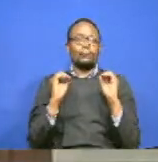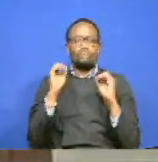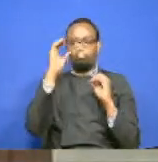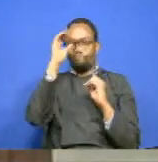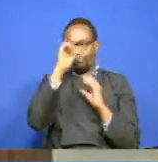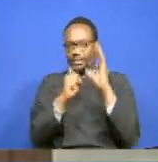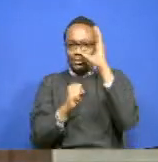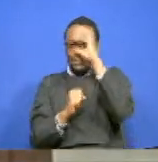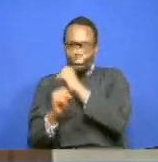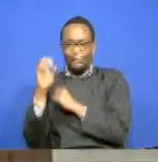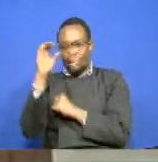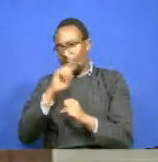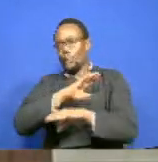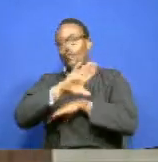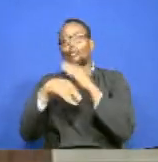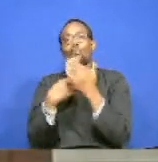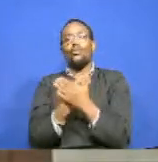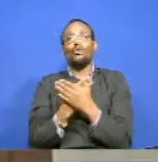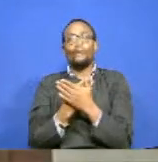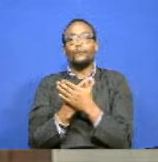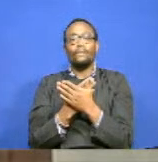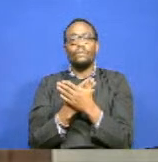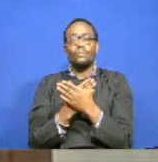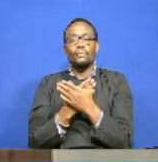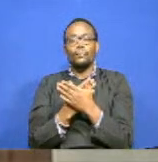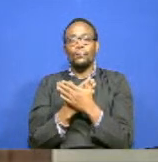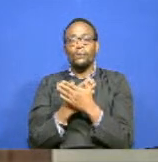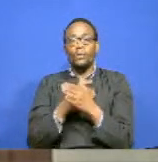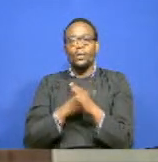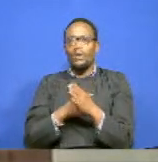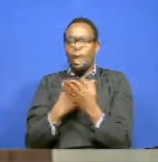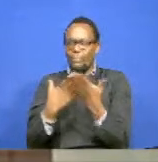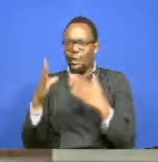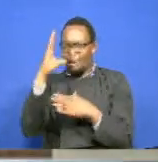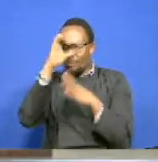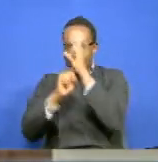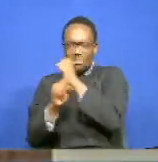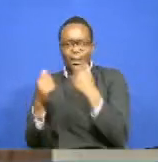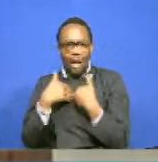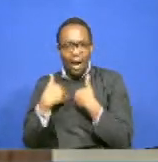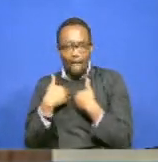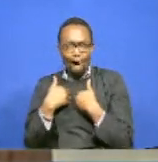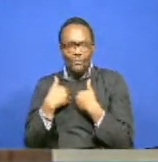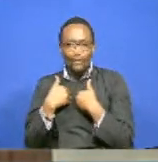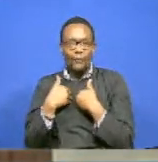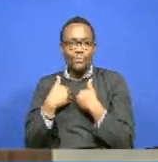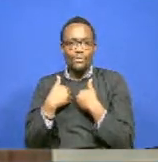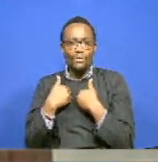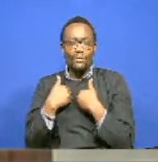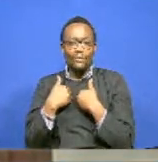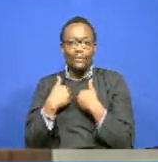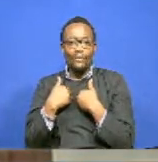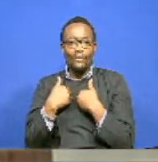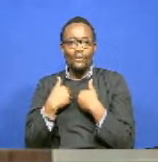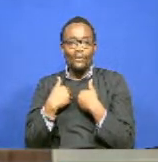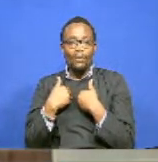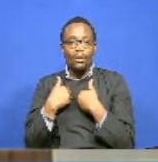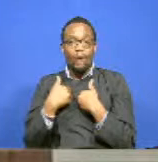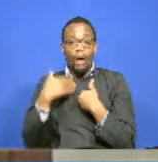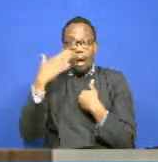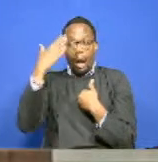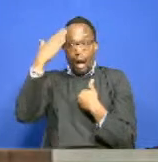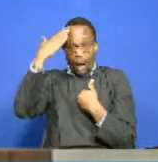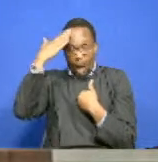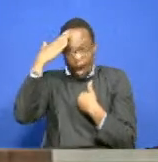willpower. And when those were lacking in him, what also followed was there was no knowledge of how to